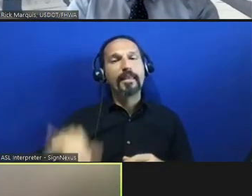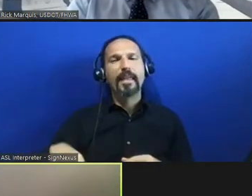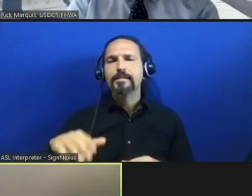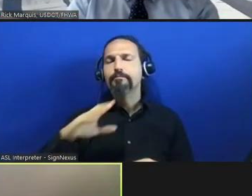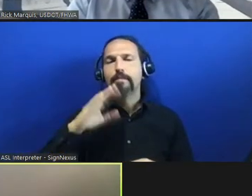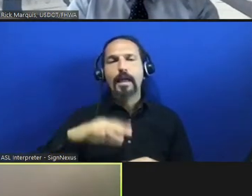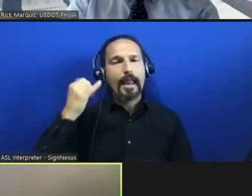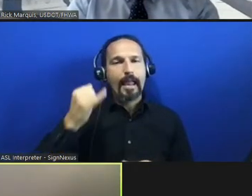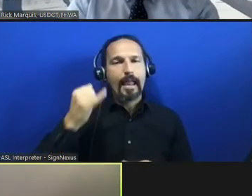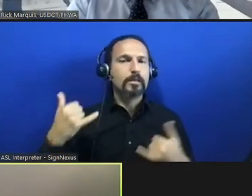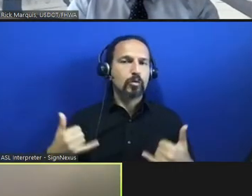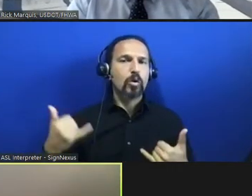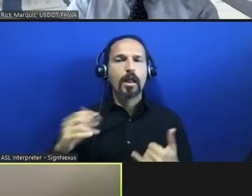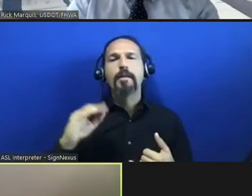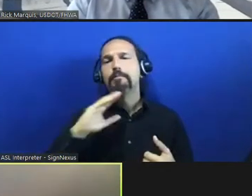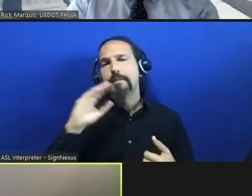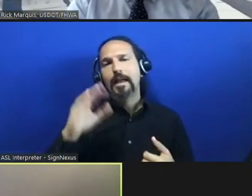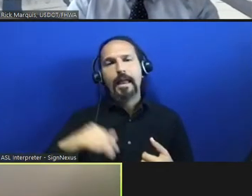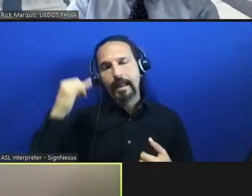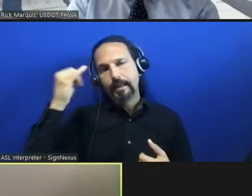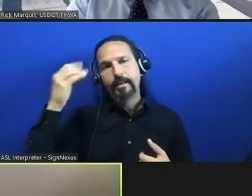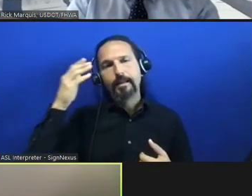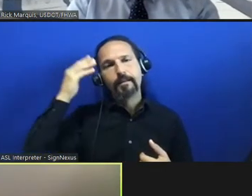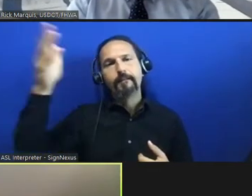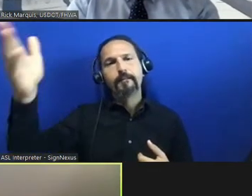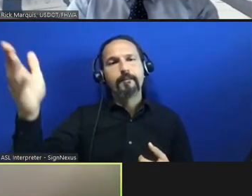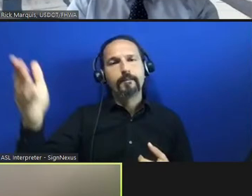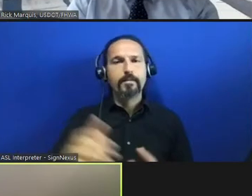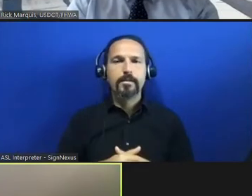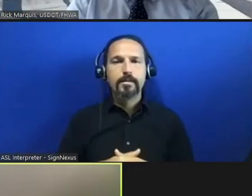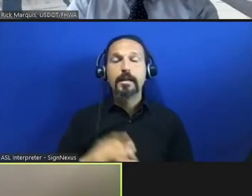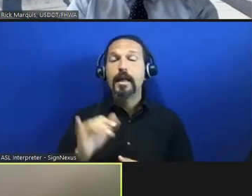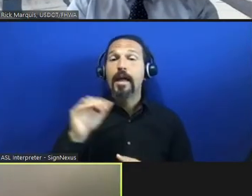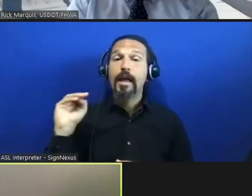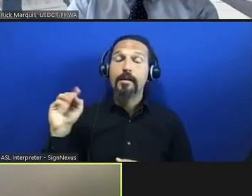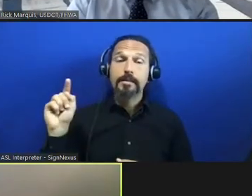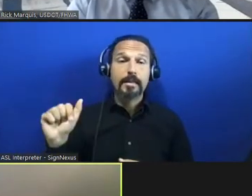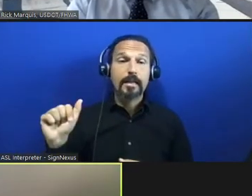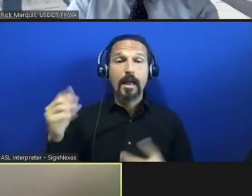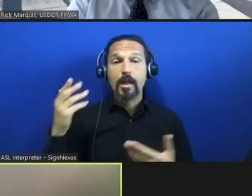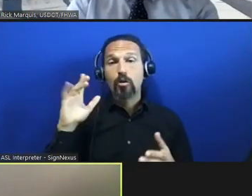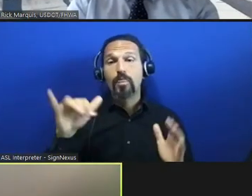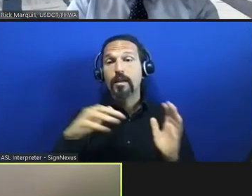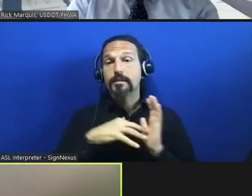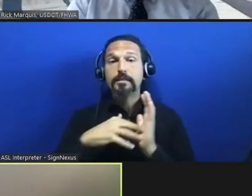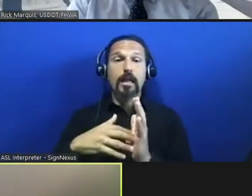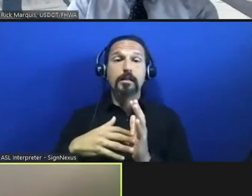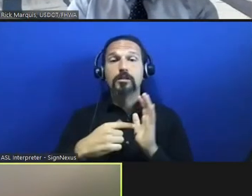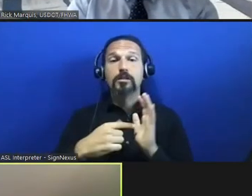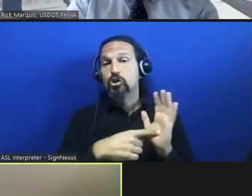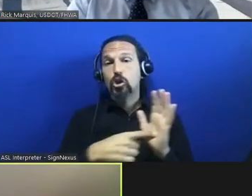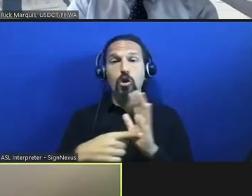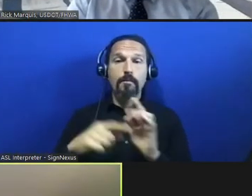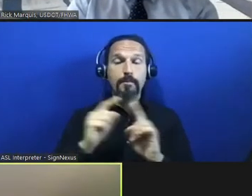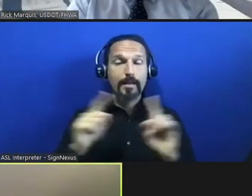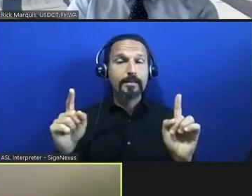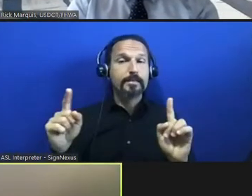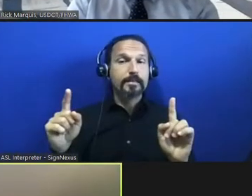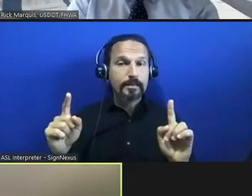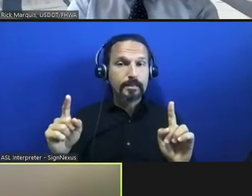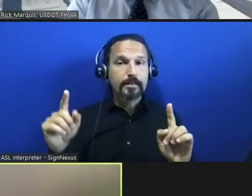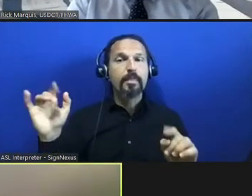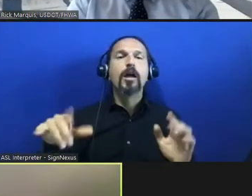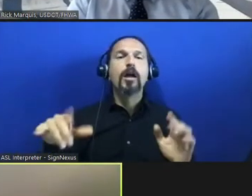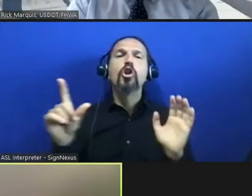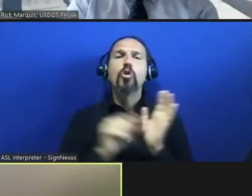today that it will be a bad idea in the future even the MTA I don't know the studies you showed earlier but even um